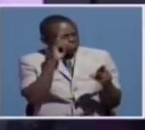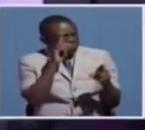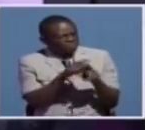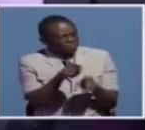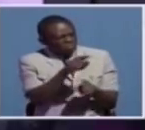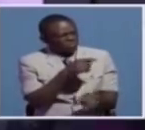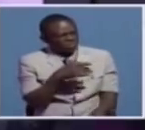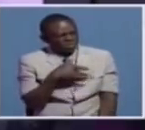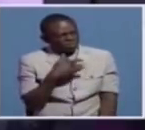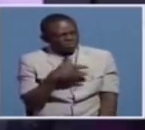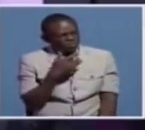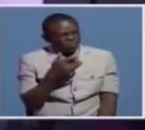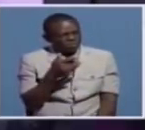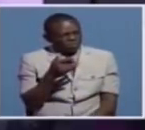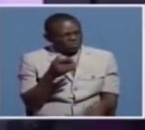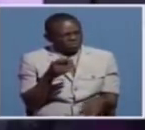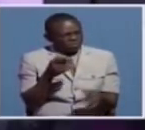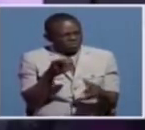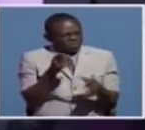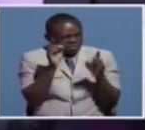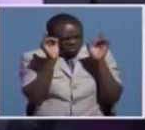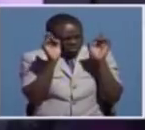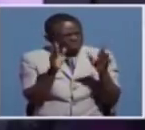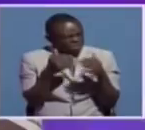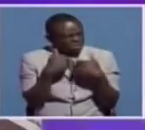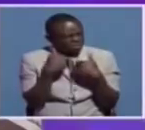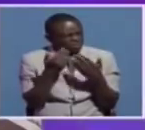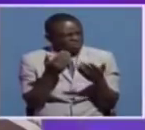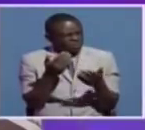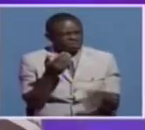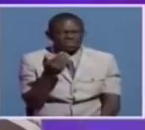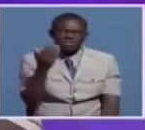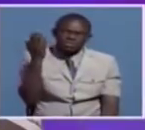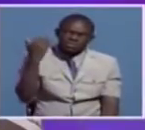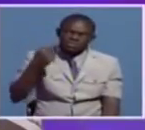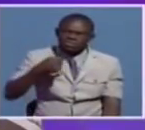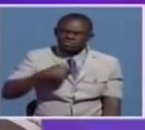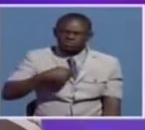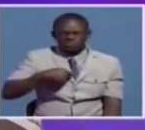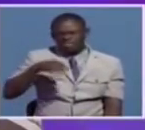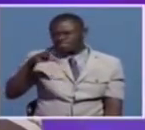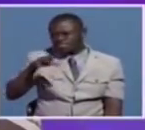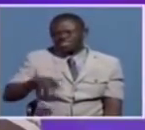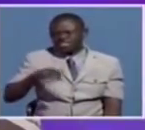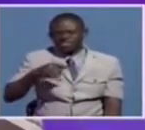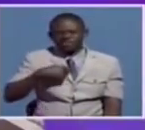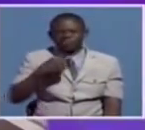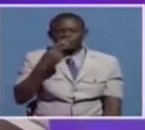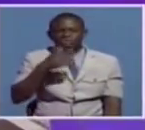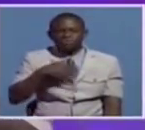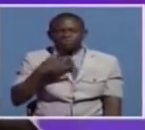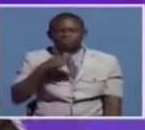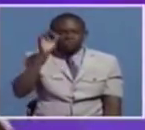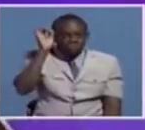was becoming a bit dangerous? Being a child, you didn't feel the danger, but you heard what was